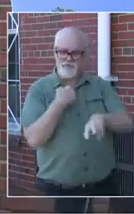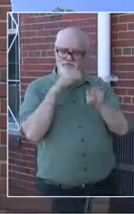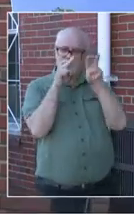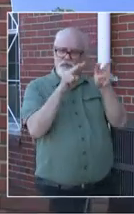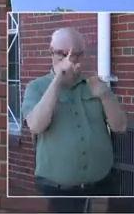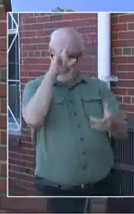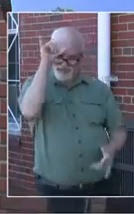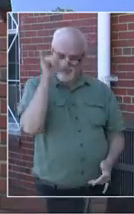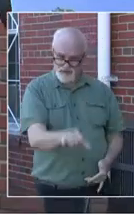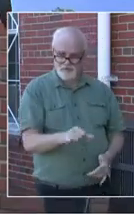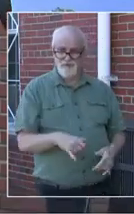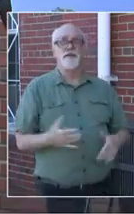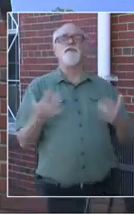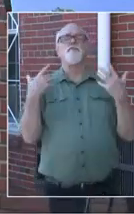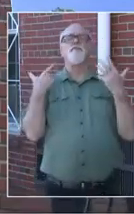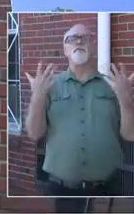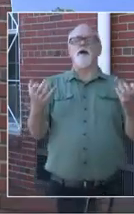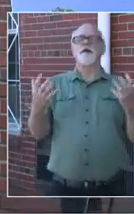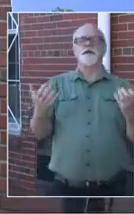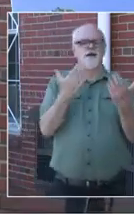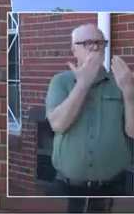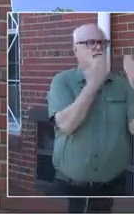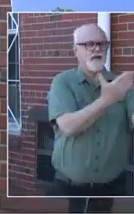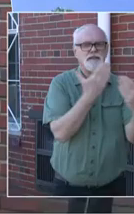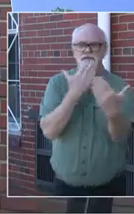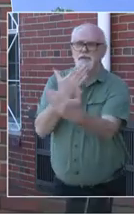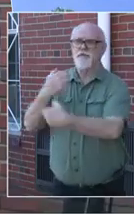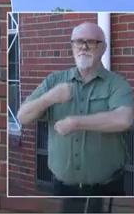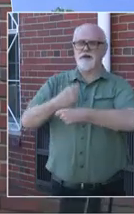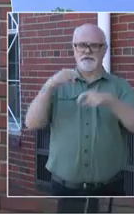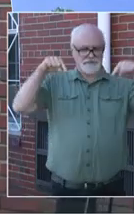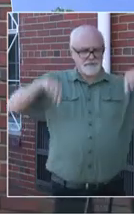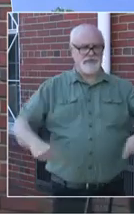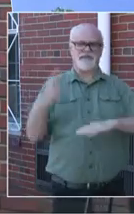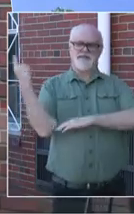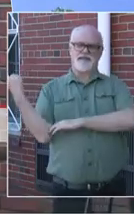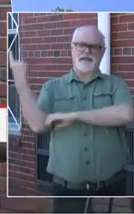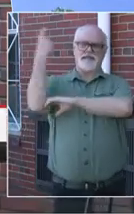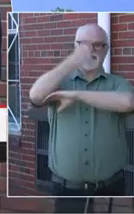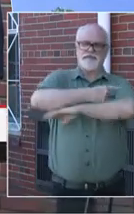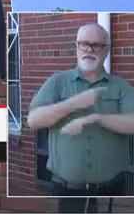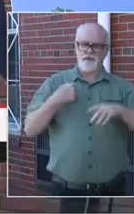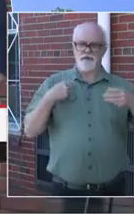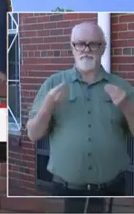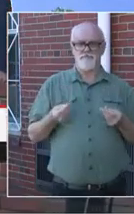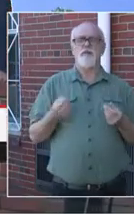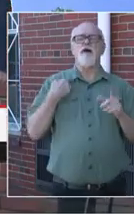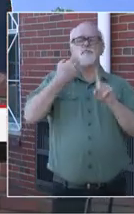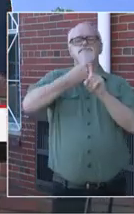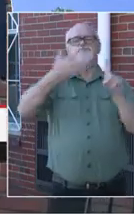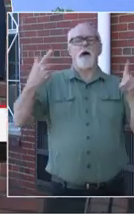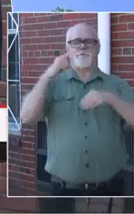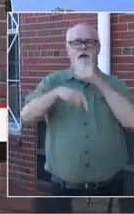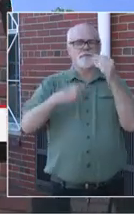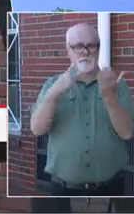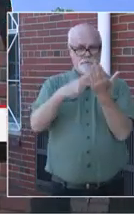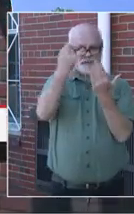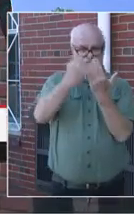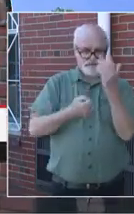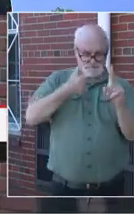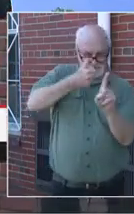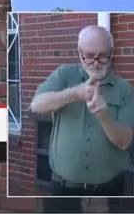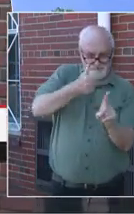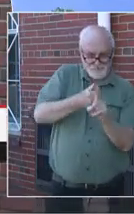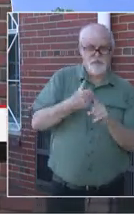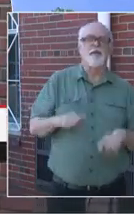bit more about the specs of this building. First, in our absence, as I like to say, every team needs a leader, a captain, a